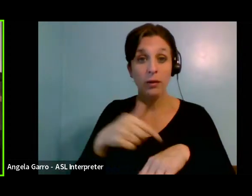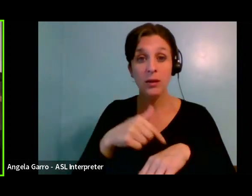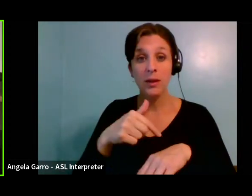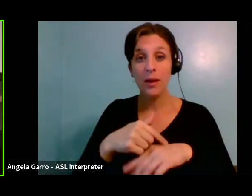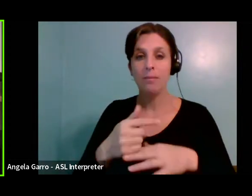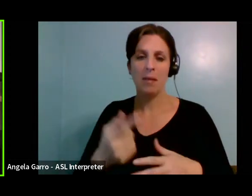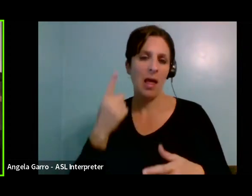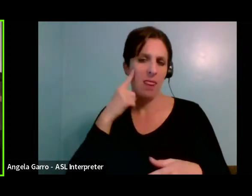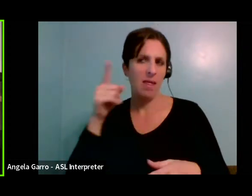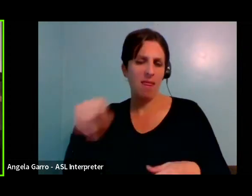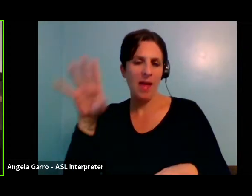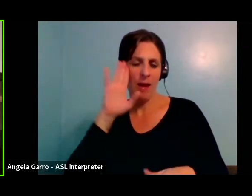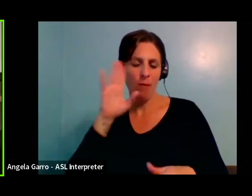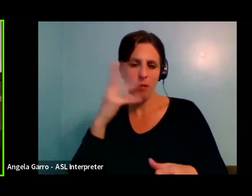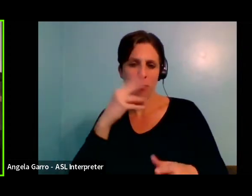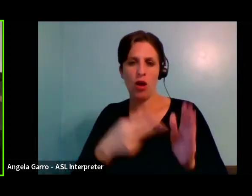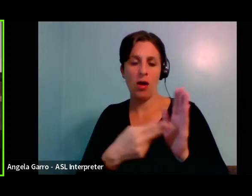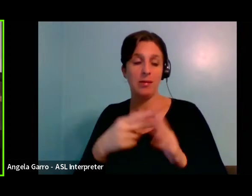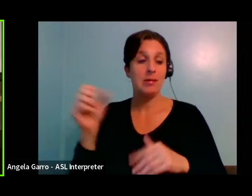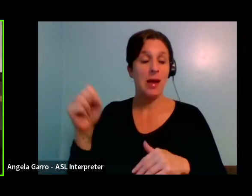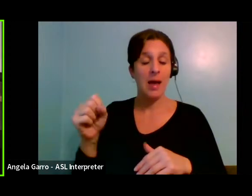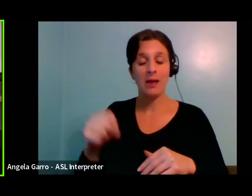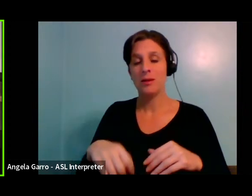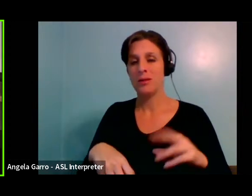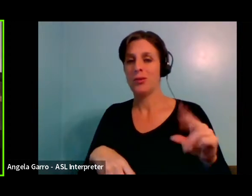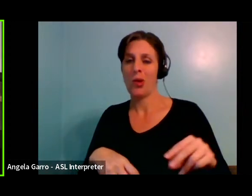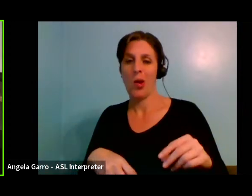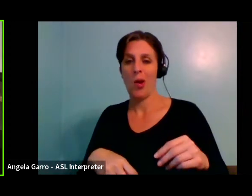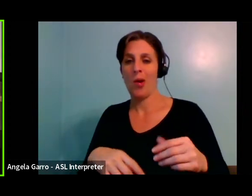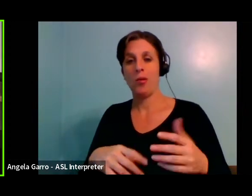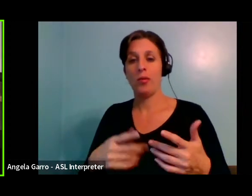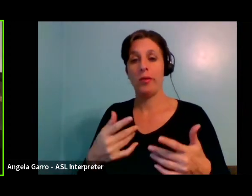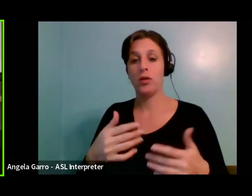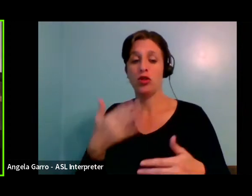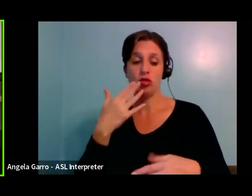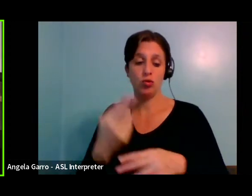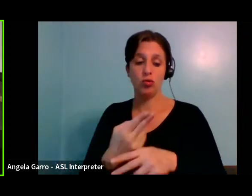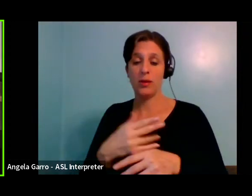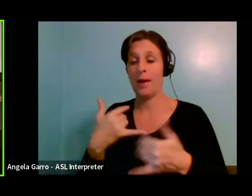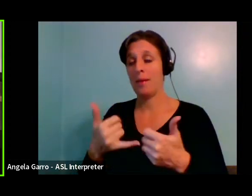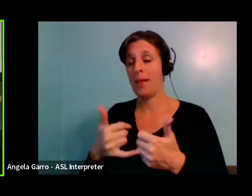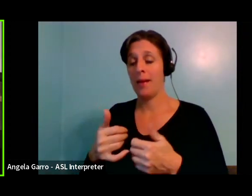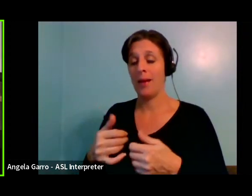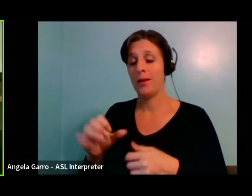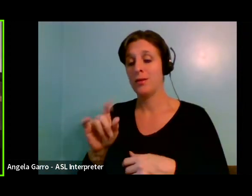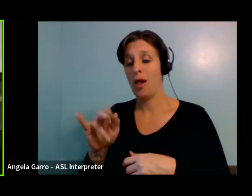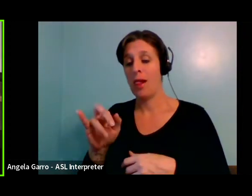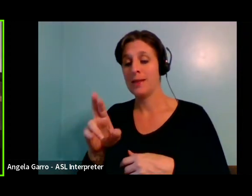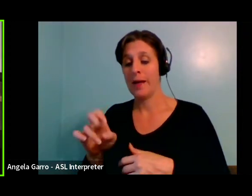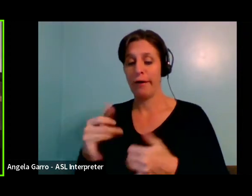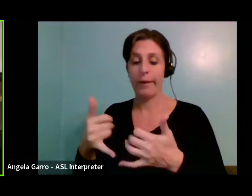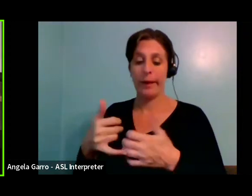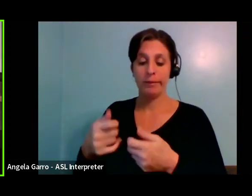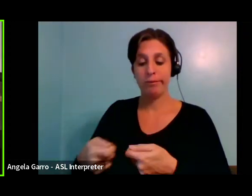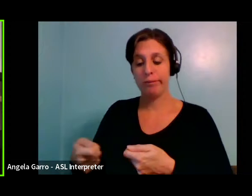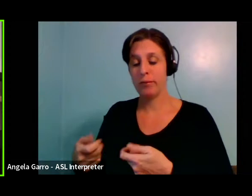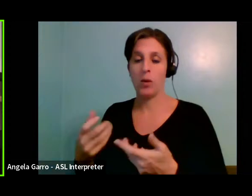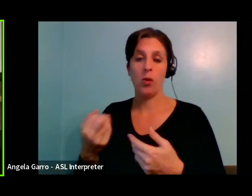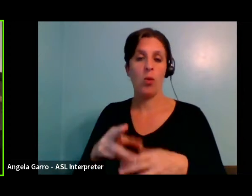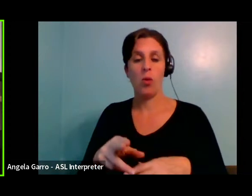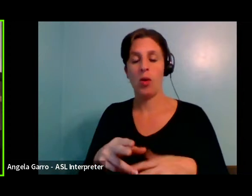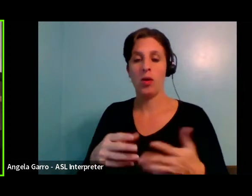be pretty honest. They'll let us know. If it's no, it's a great use of time to play solitaire or, whatever it might be. So one step